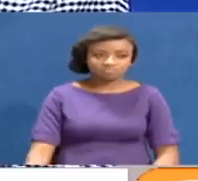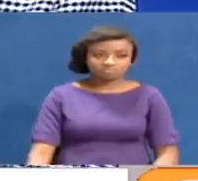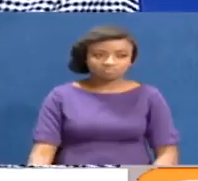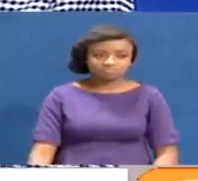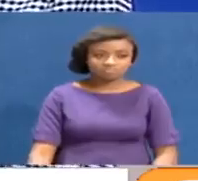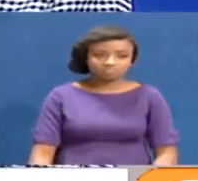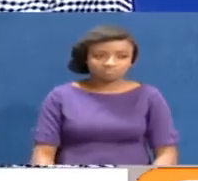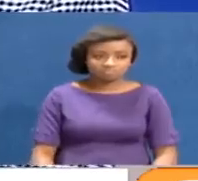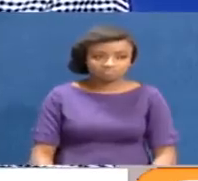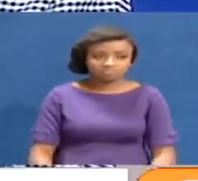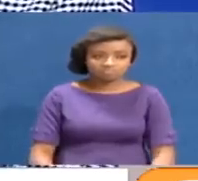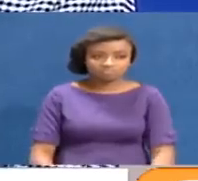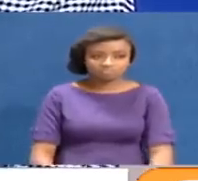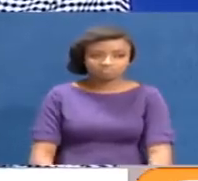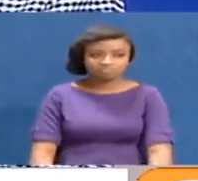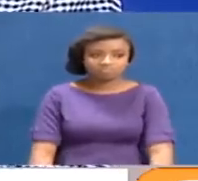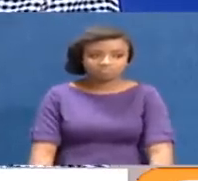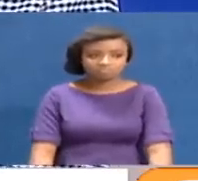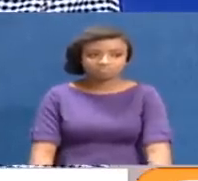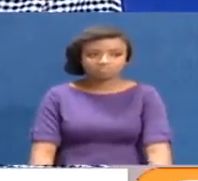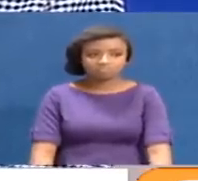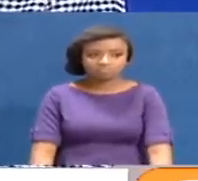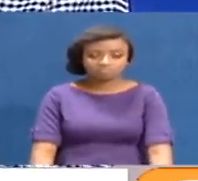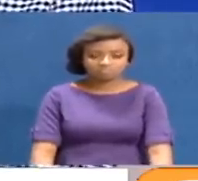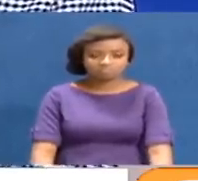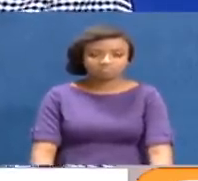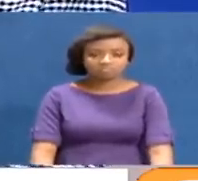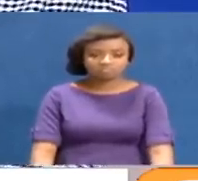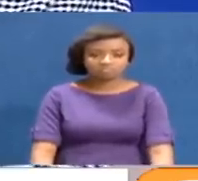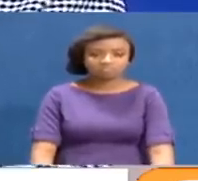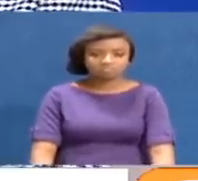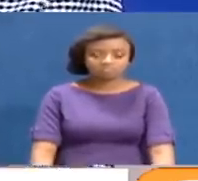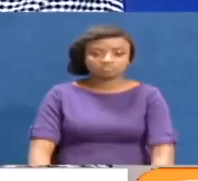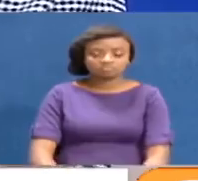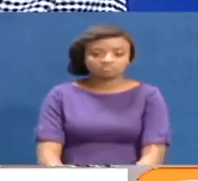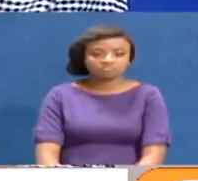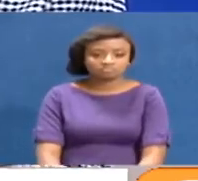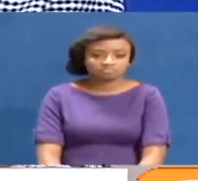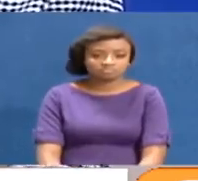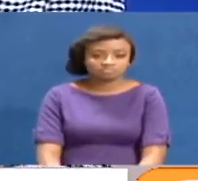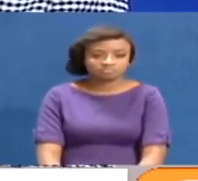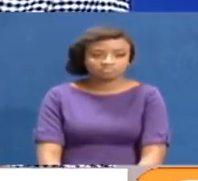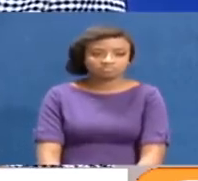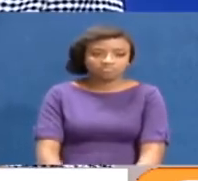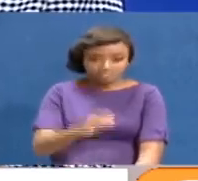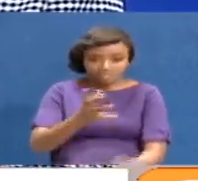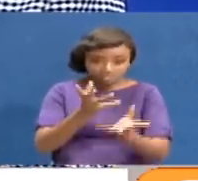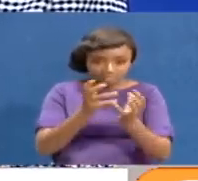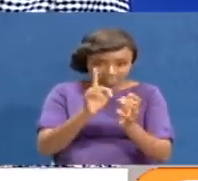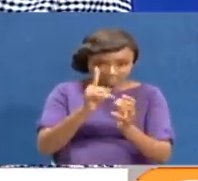the ultimate is the referendum, okay? Okay. We have verifications or ratifications and approvals at the